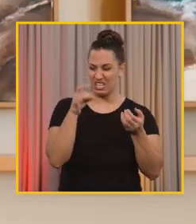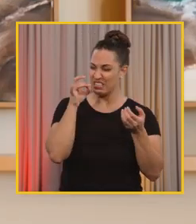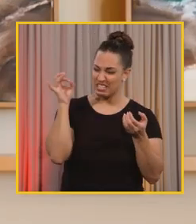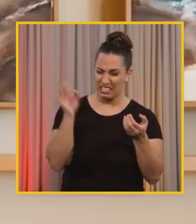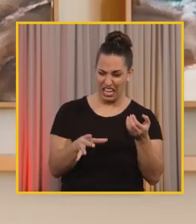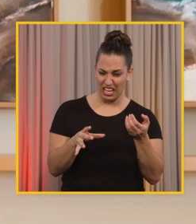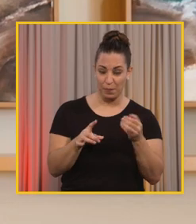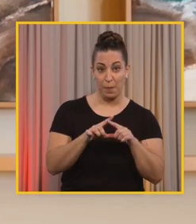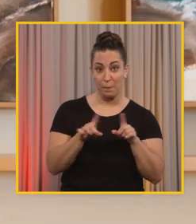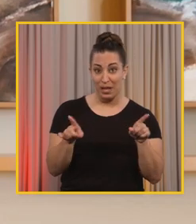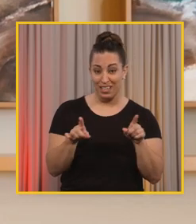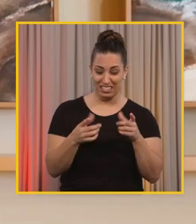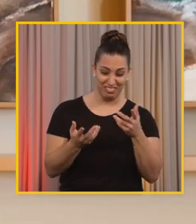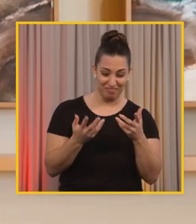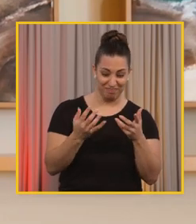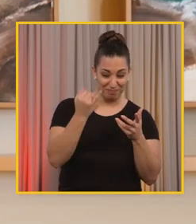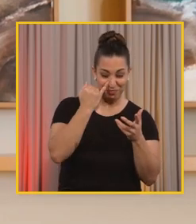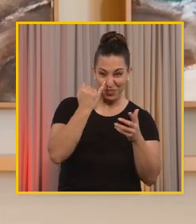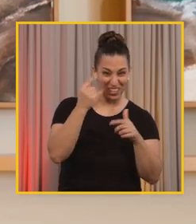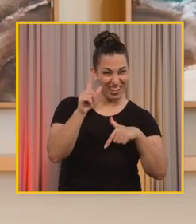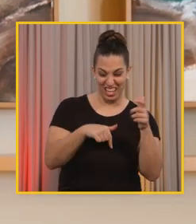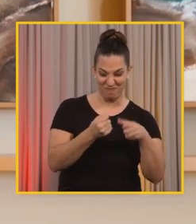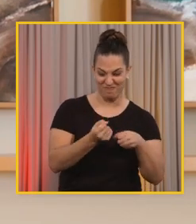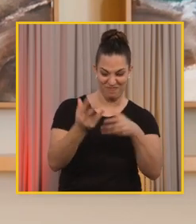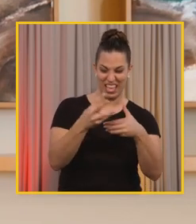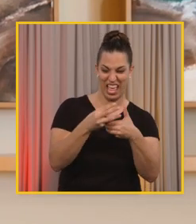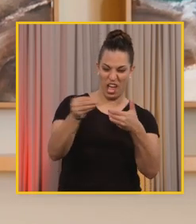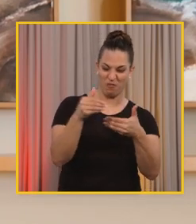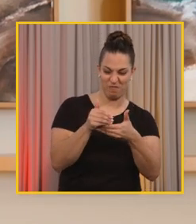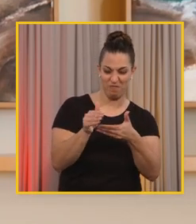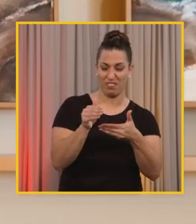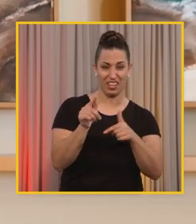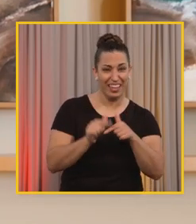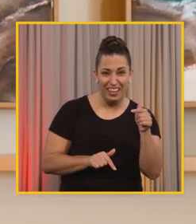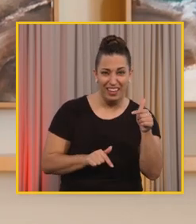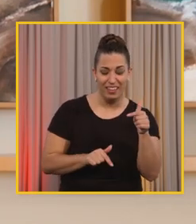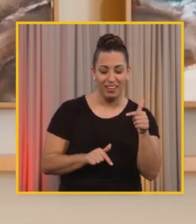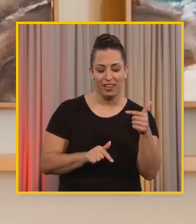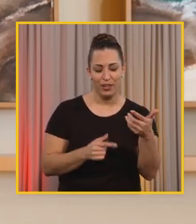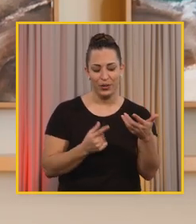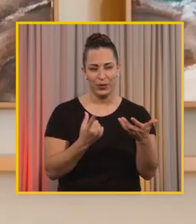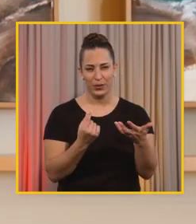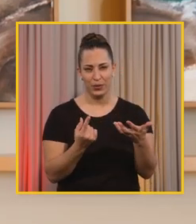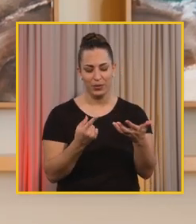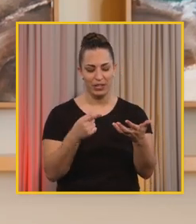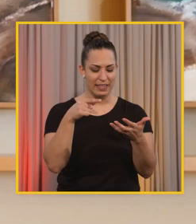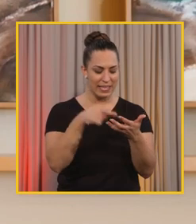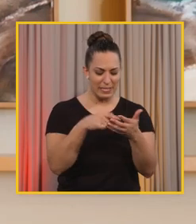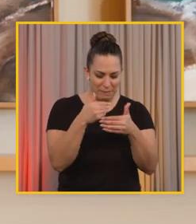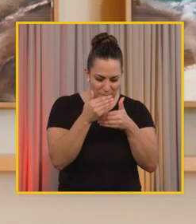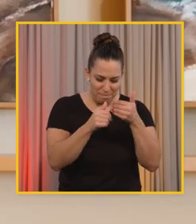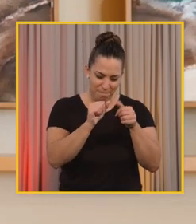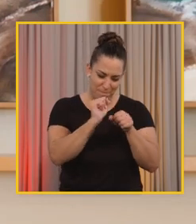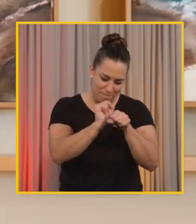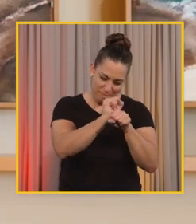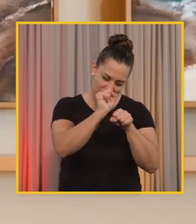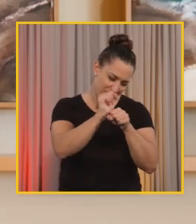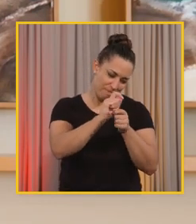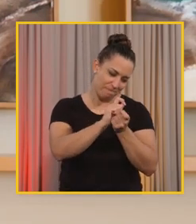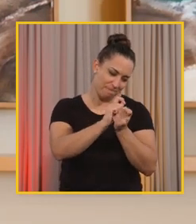cannot get rid of them, she uses the irritation to create a